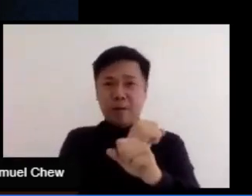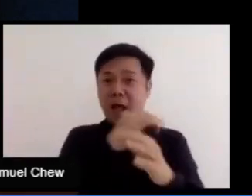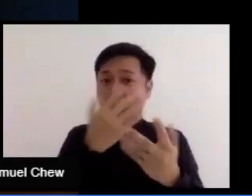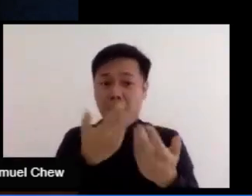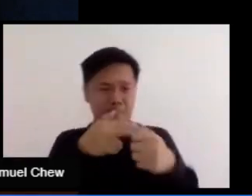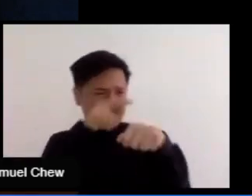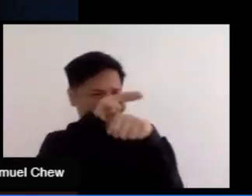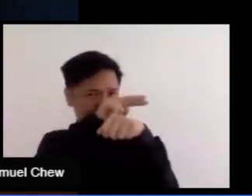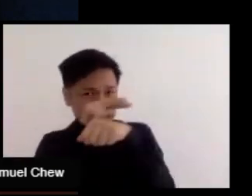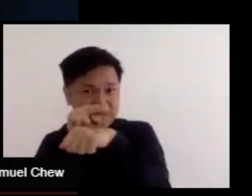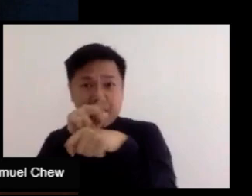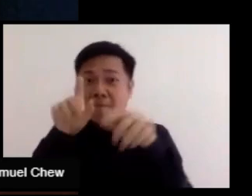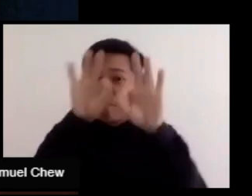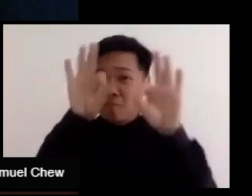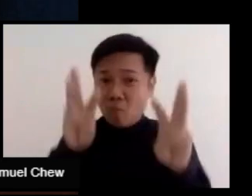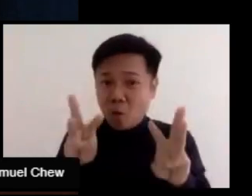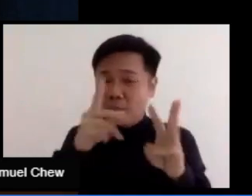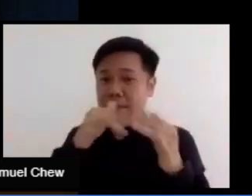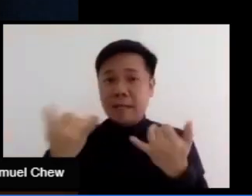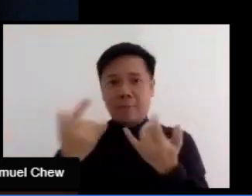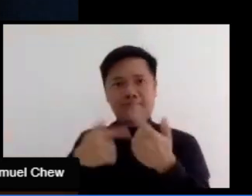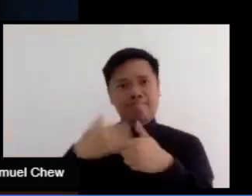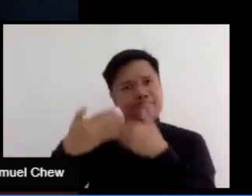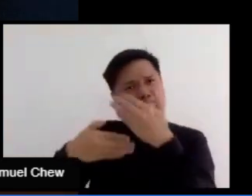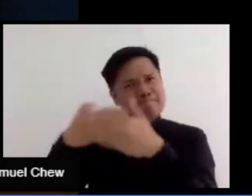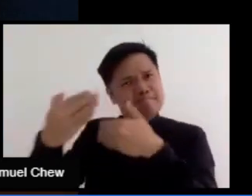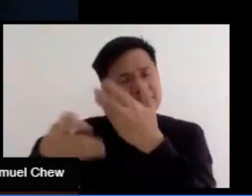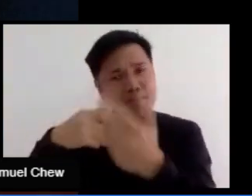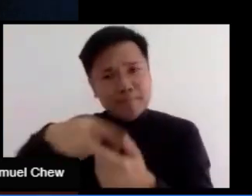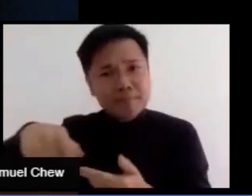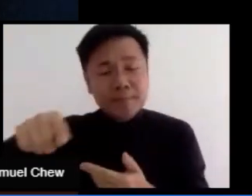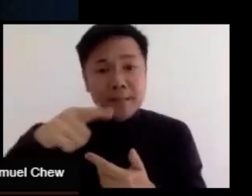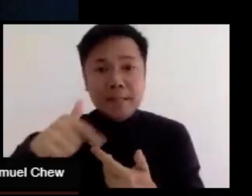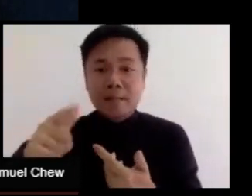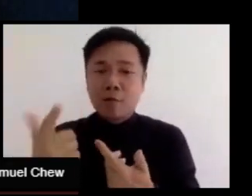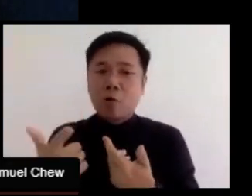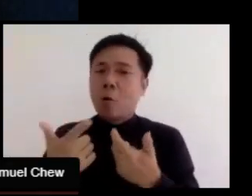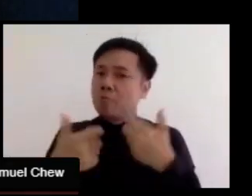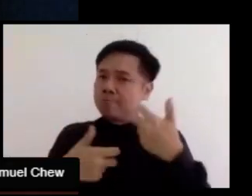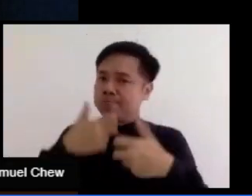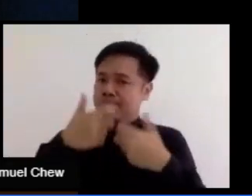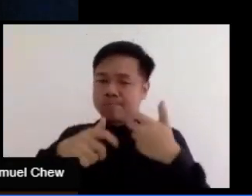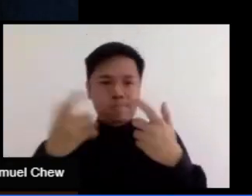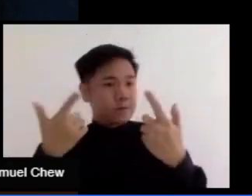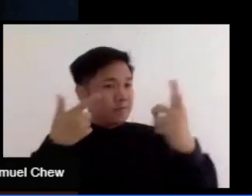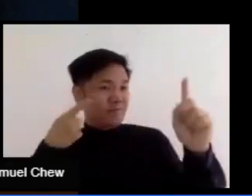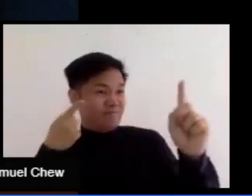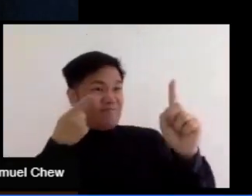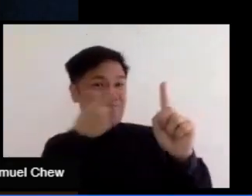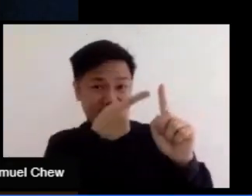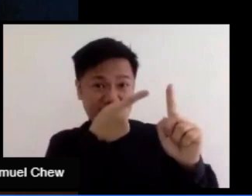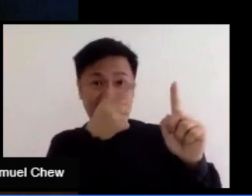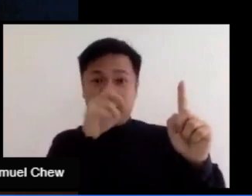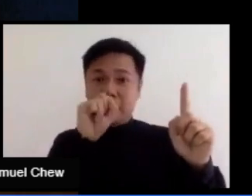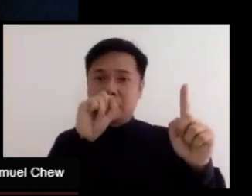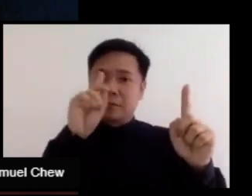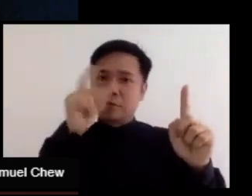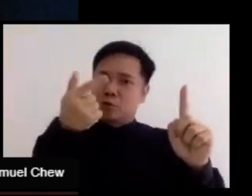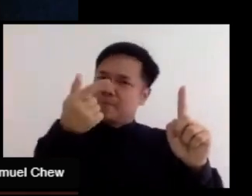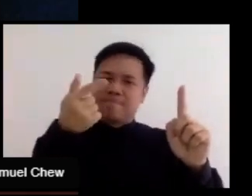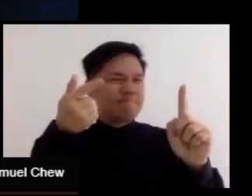frameworks, these trends risk disrupting and destabilizing progress to achieve the 2030 Agenda for Sustainable Development in our